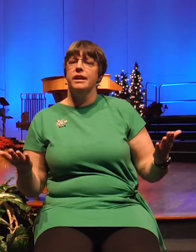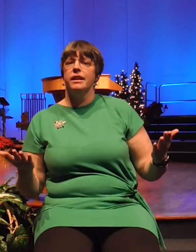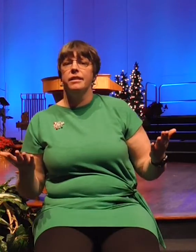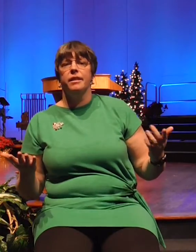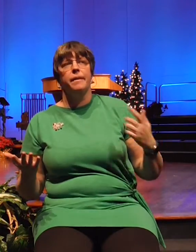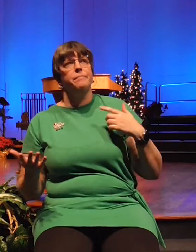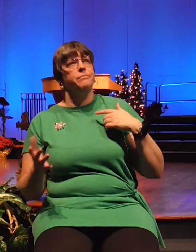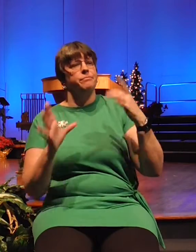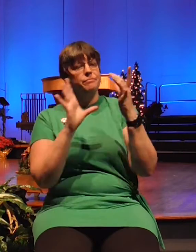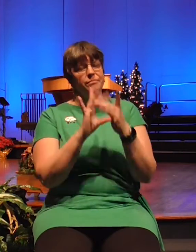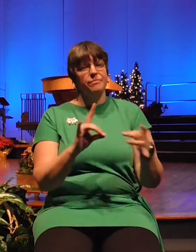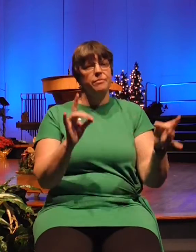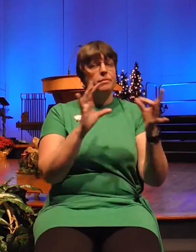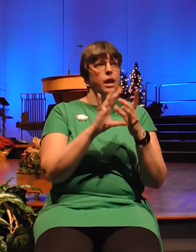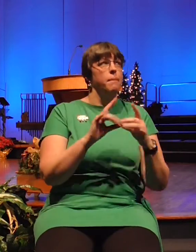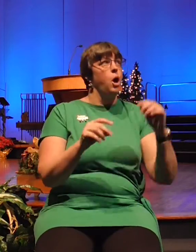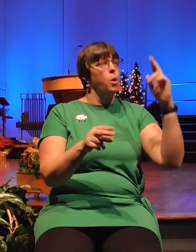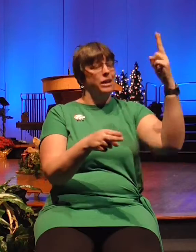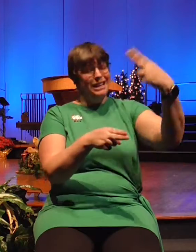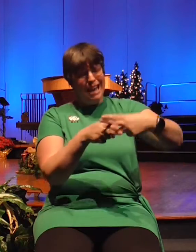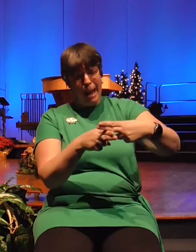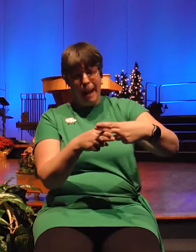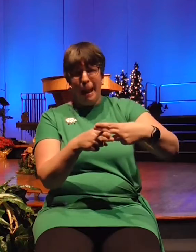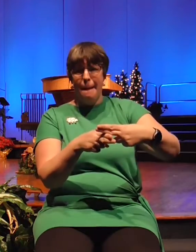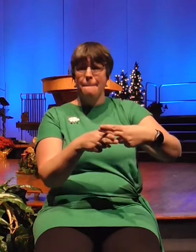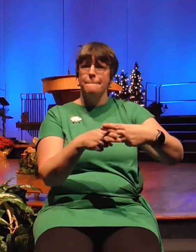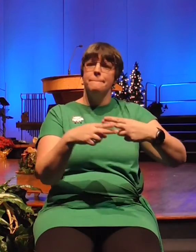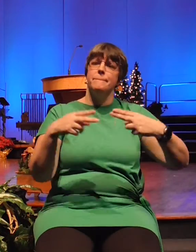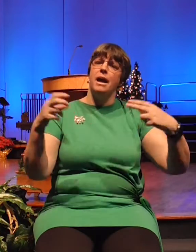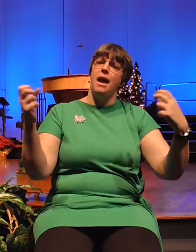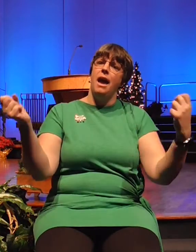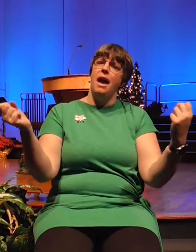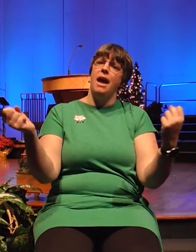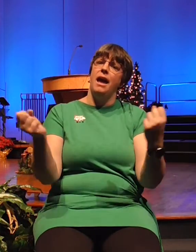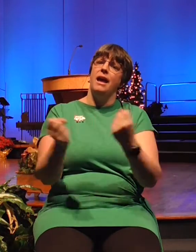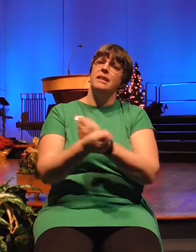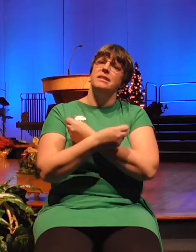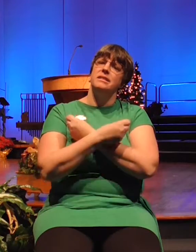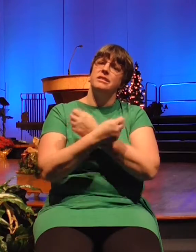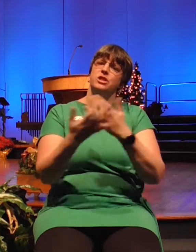spoke your name and it all came